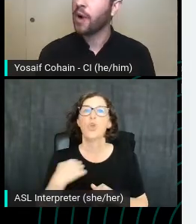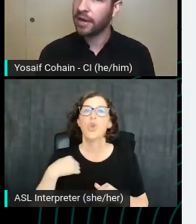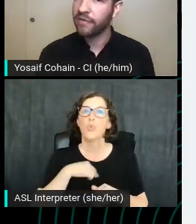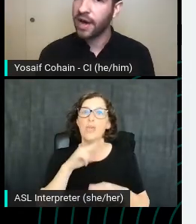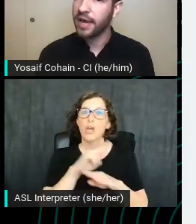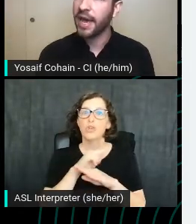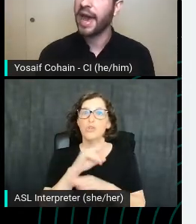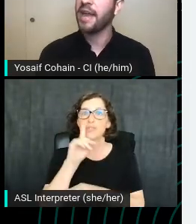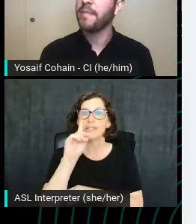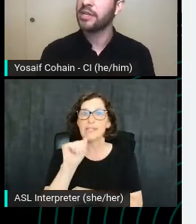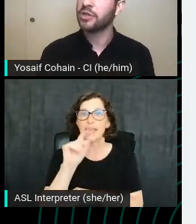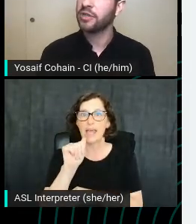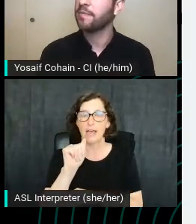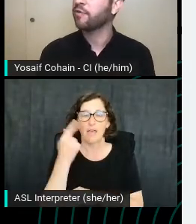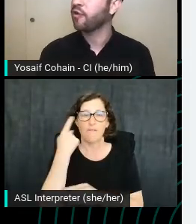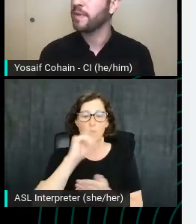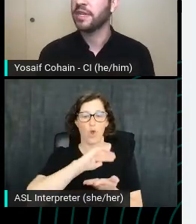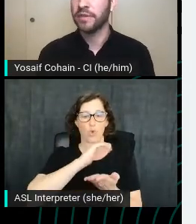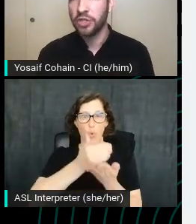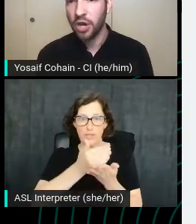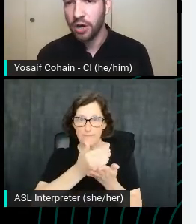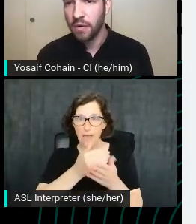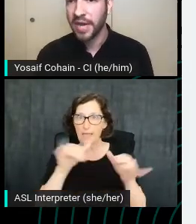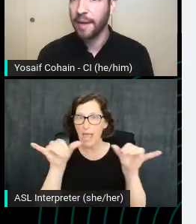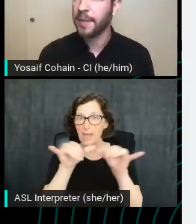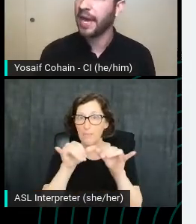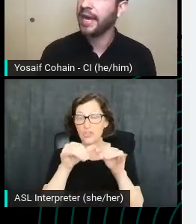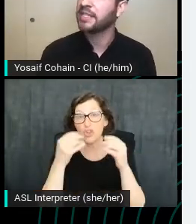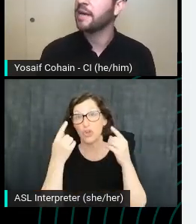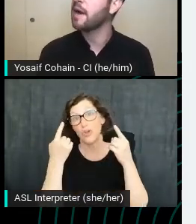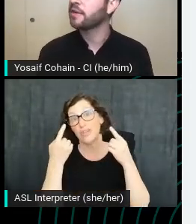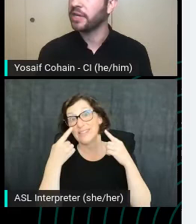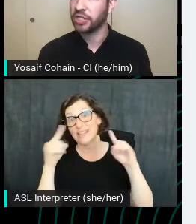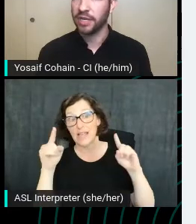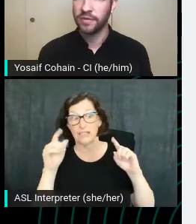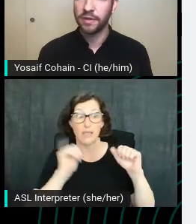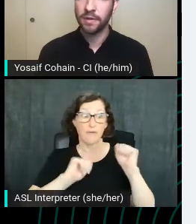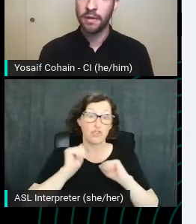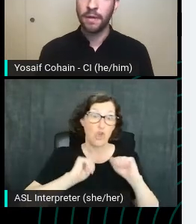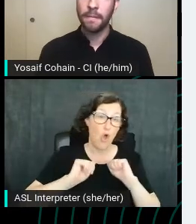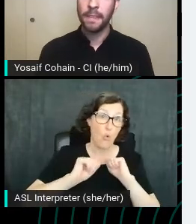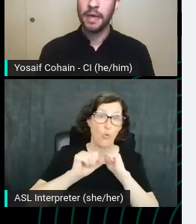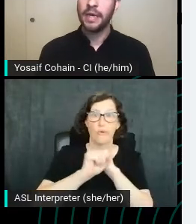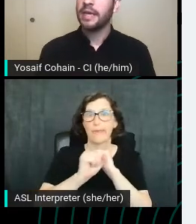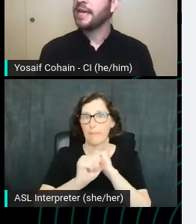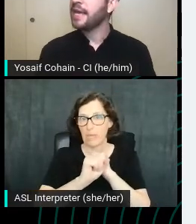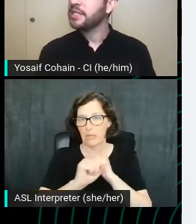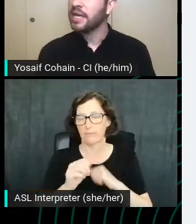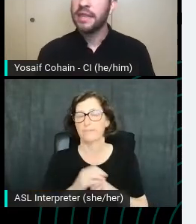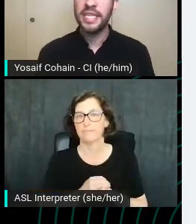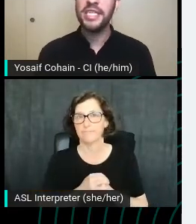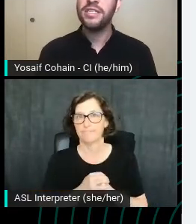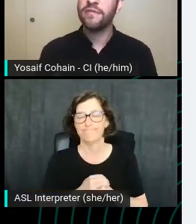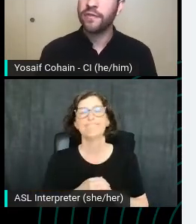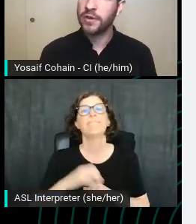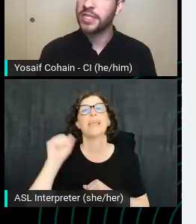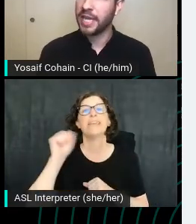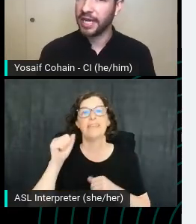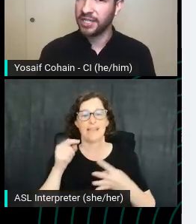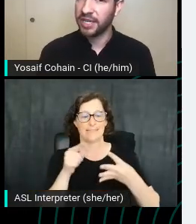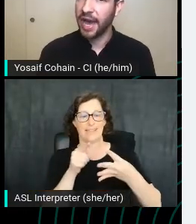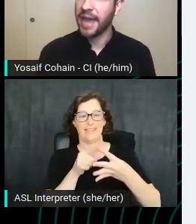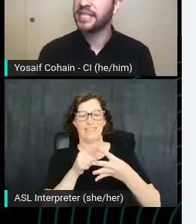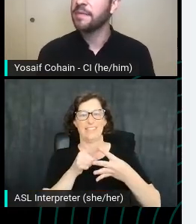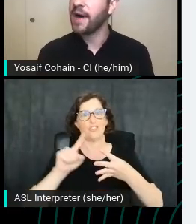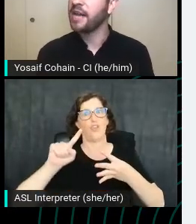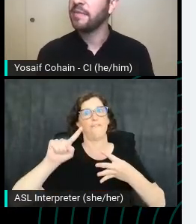to quantify and measure the performance of a show, campaign, some other initiatives. Yes, this is the first